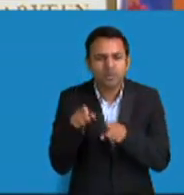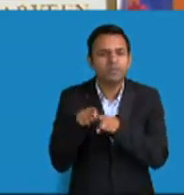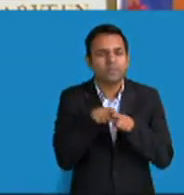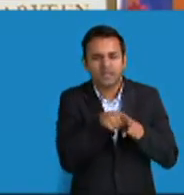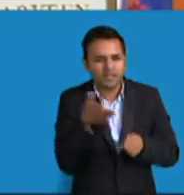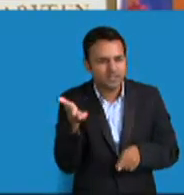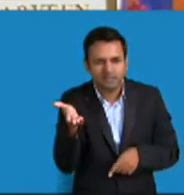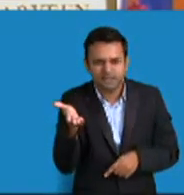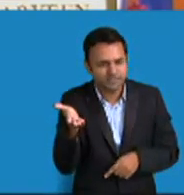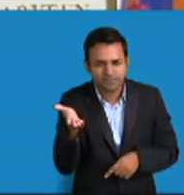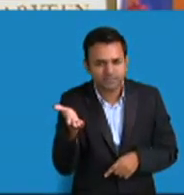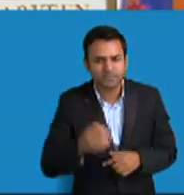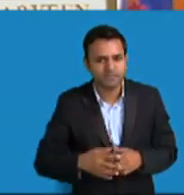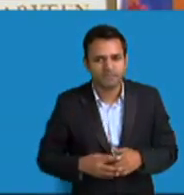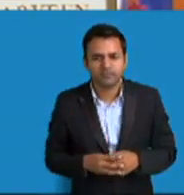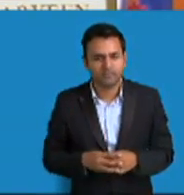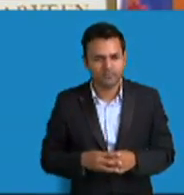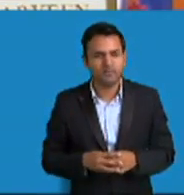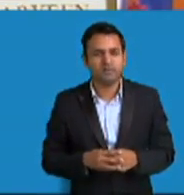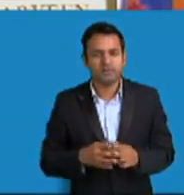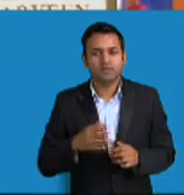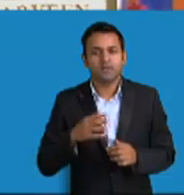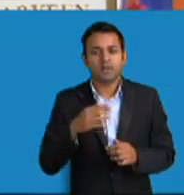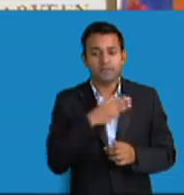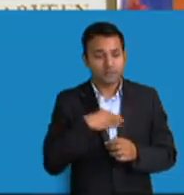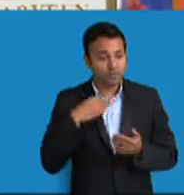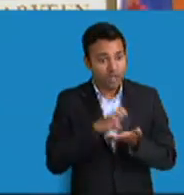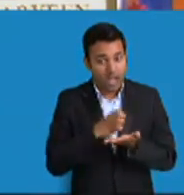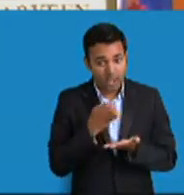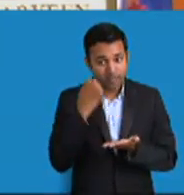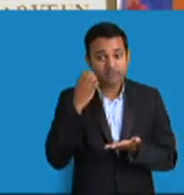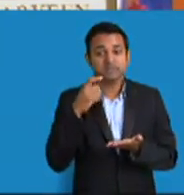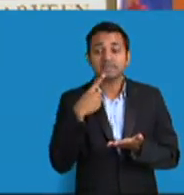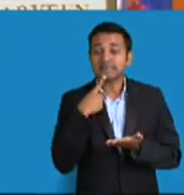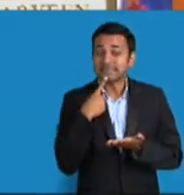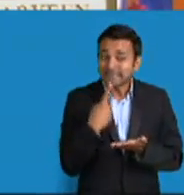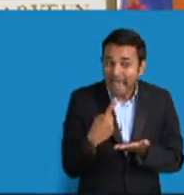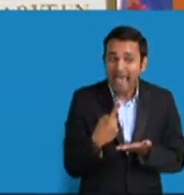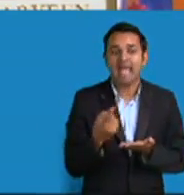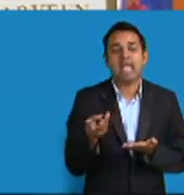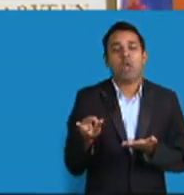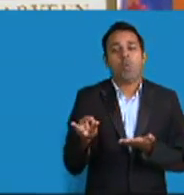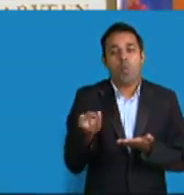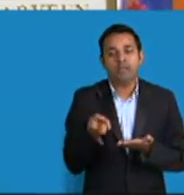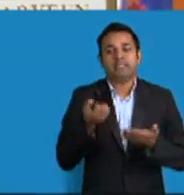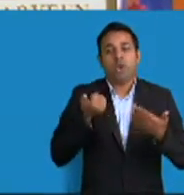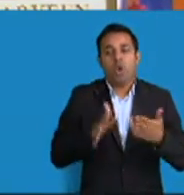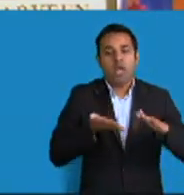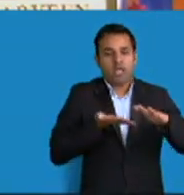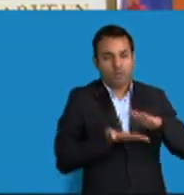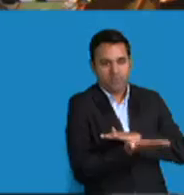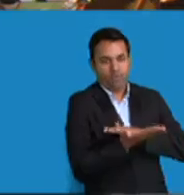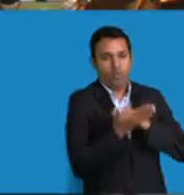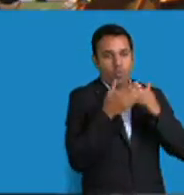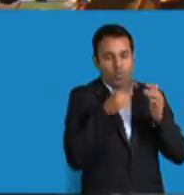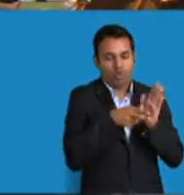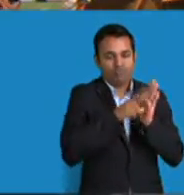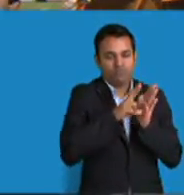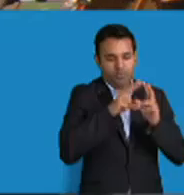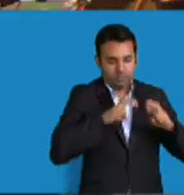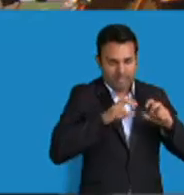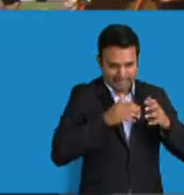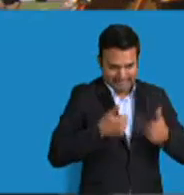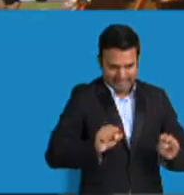Minister for Economy has said that salaries are under review. Thank you. Thank you, and I give the floor to the Honourable William